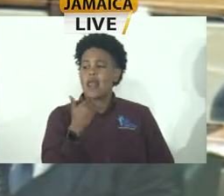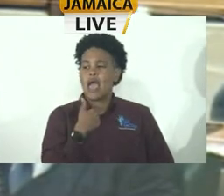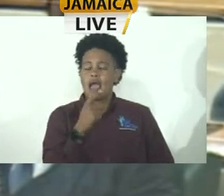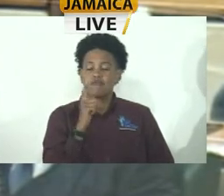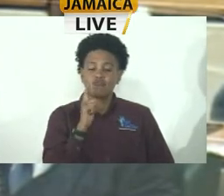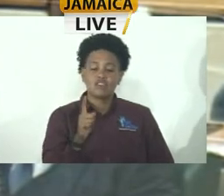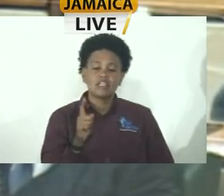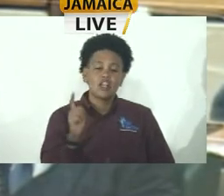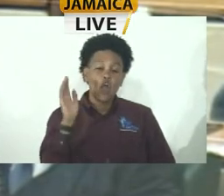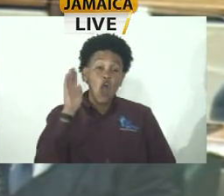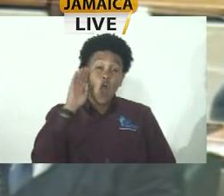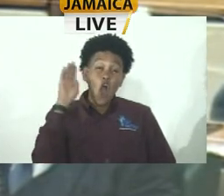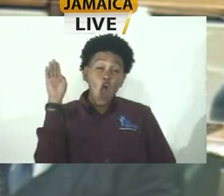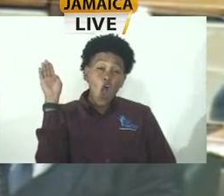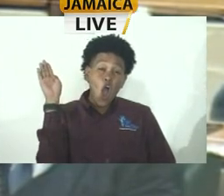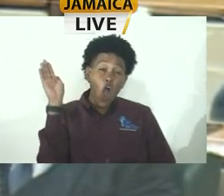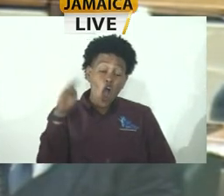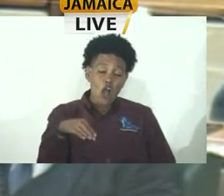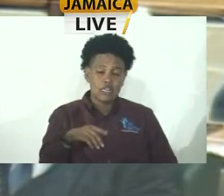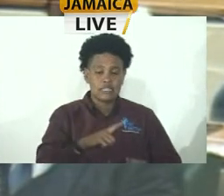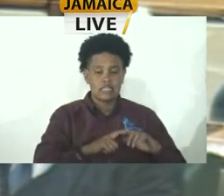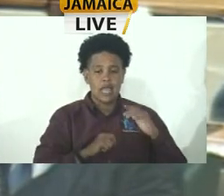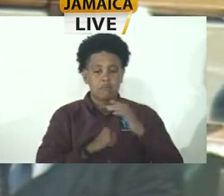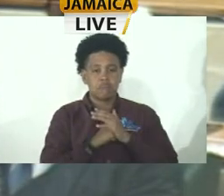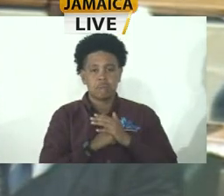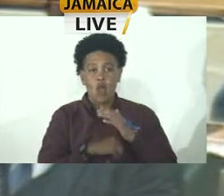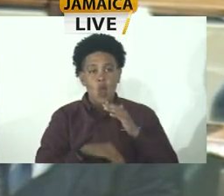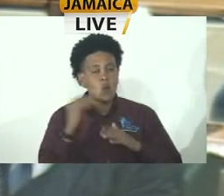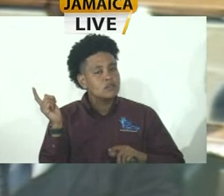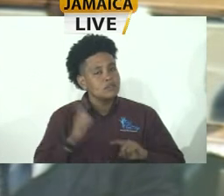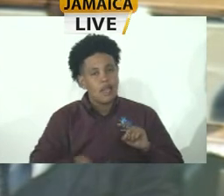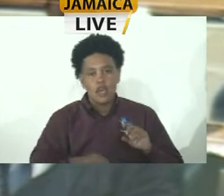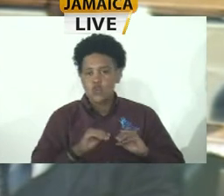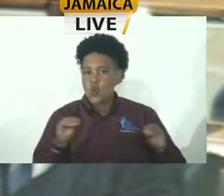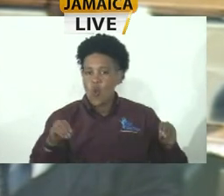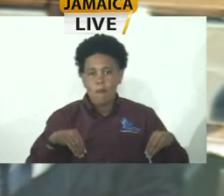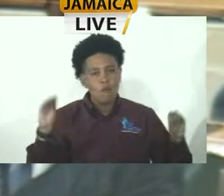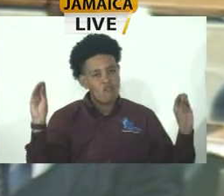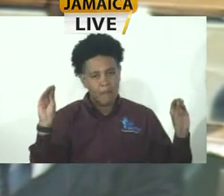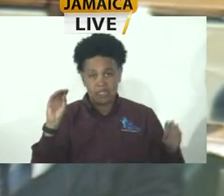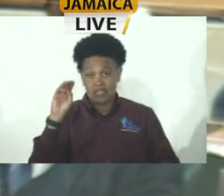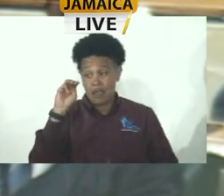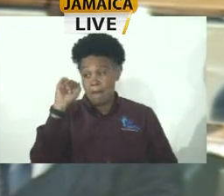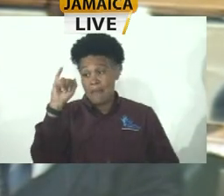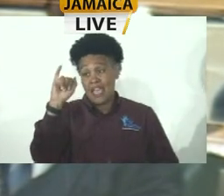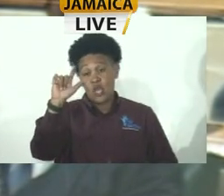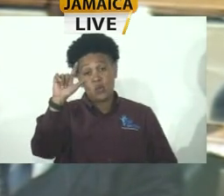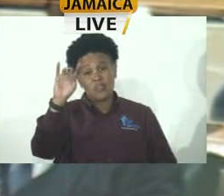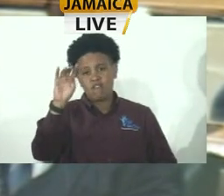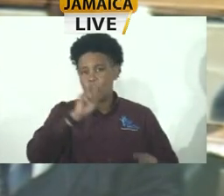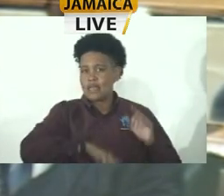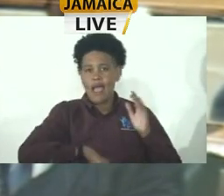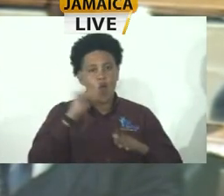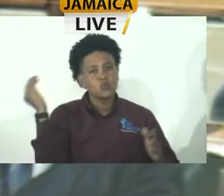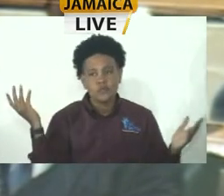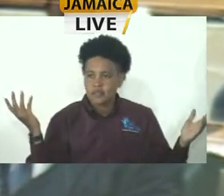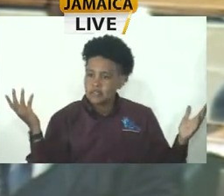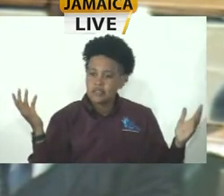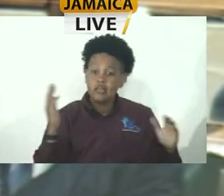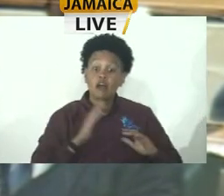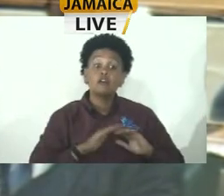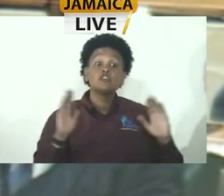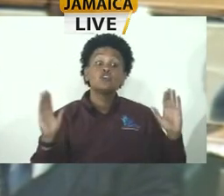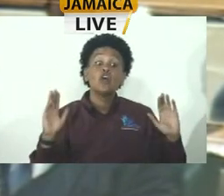all-day curfew so that will be a no movement day therefore on sunday may